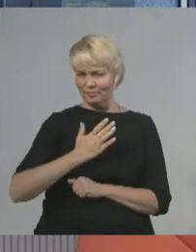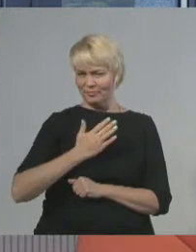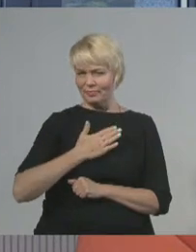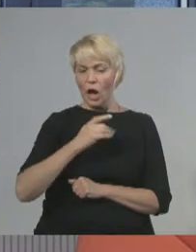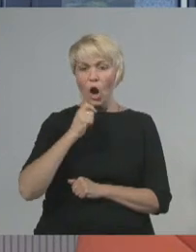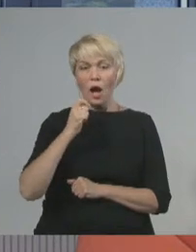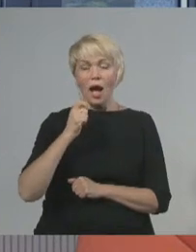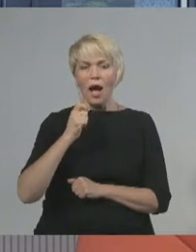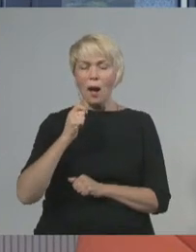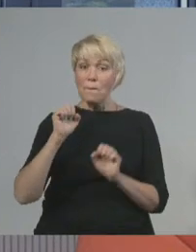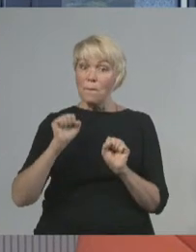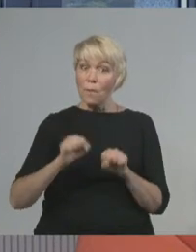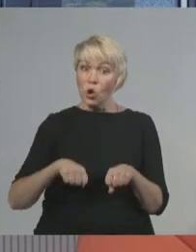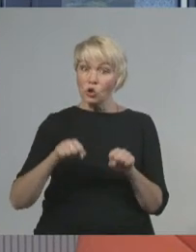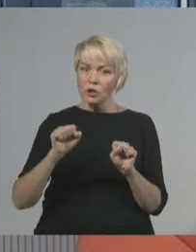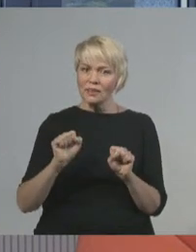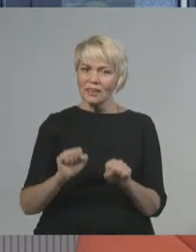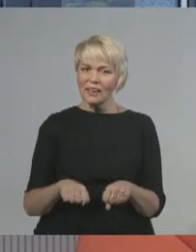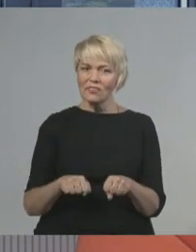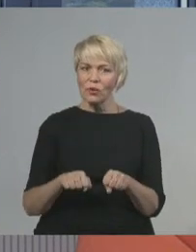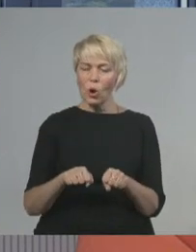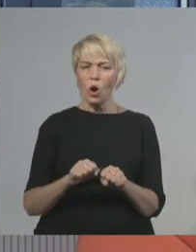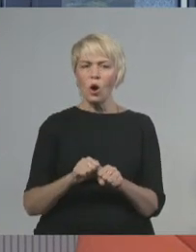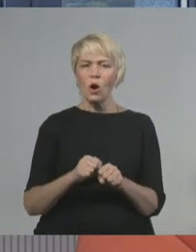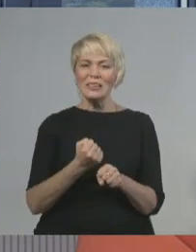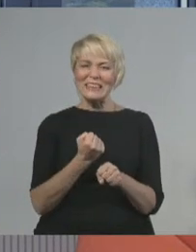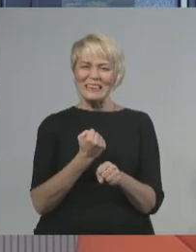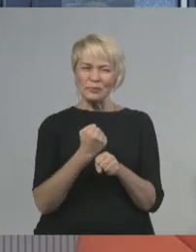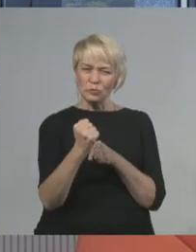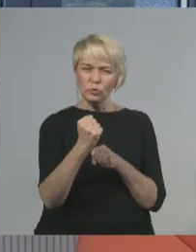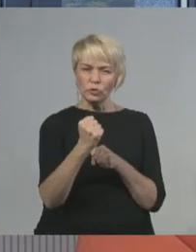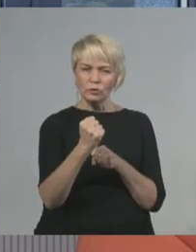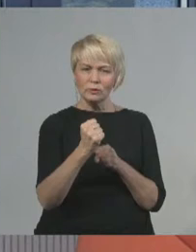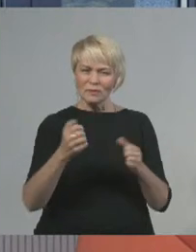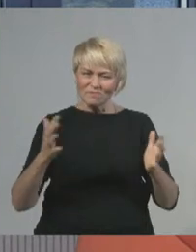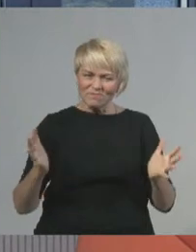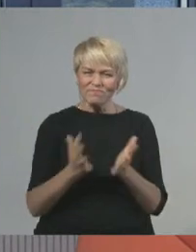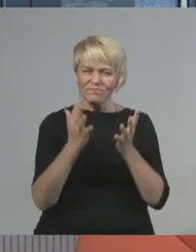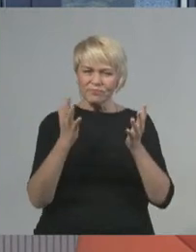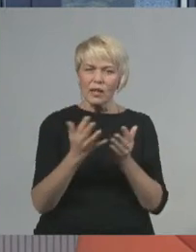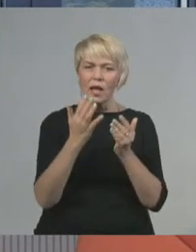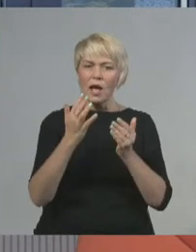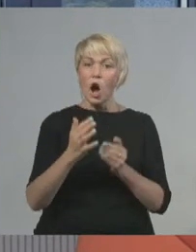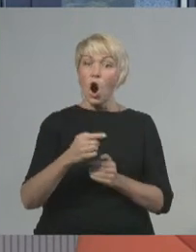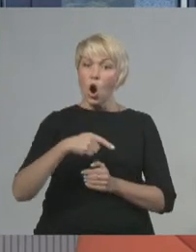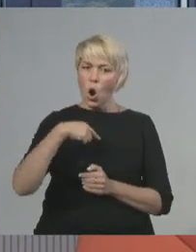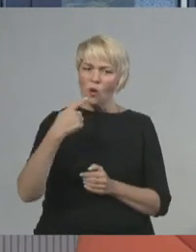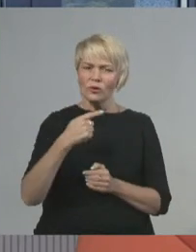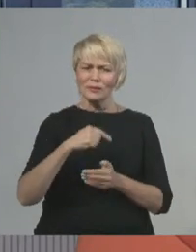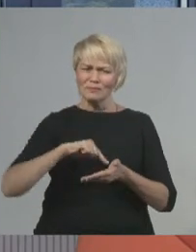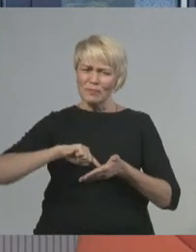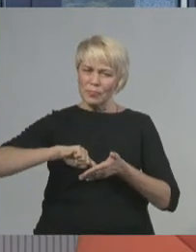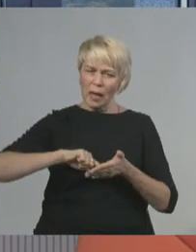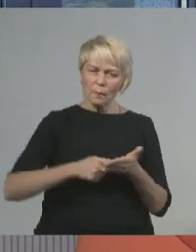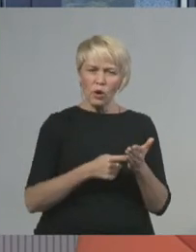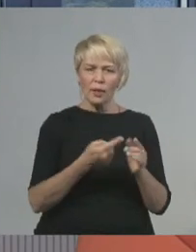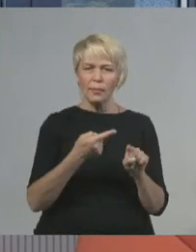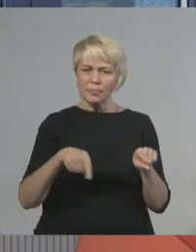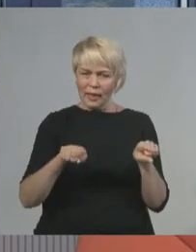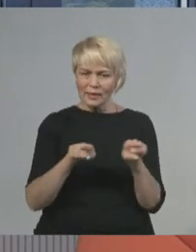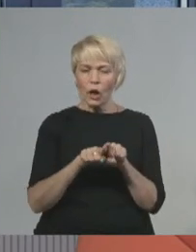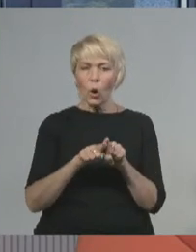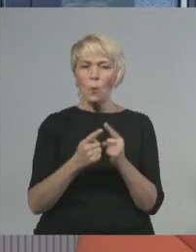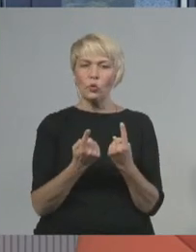force a dialogue to start when a lot of people would prefer that we'd not have that dialogue right now